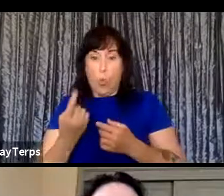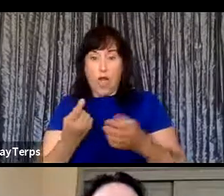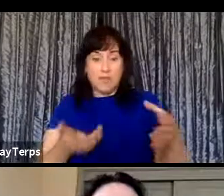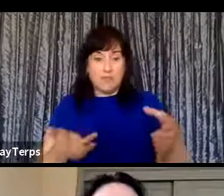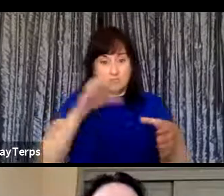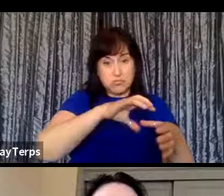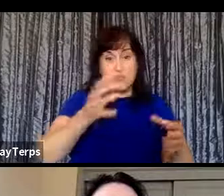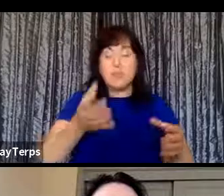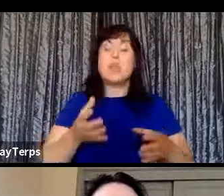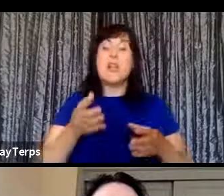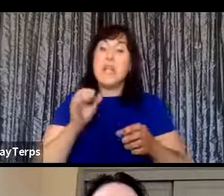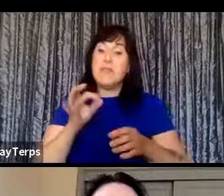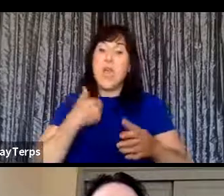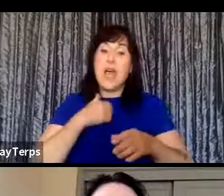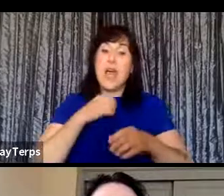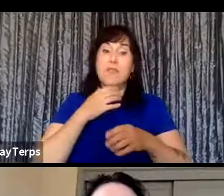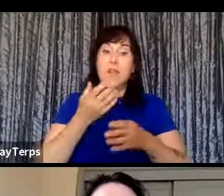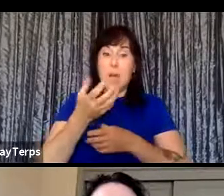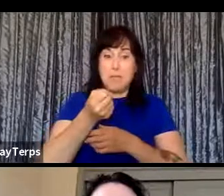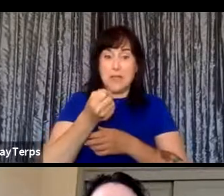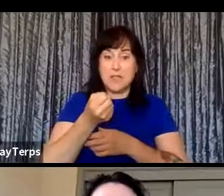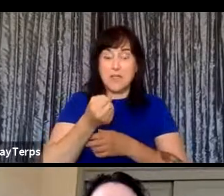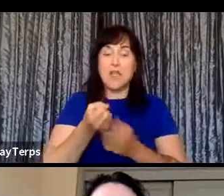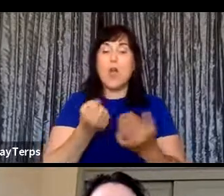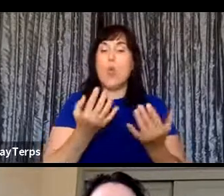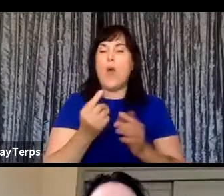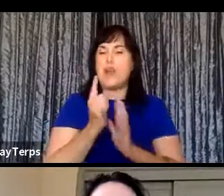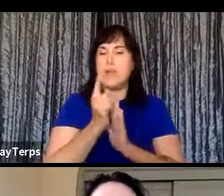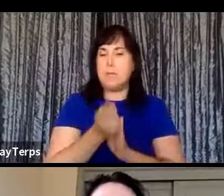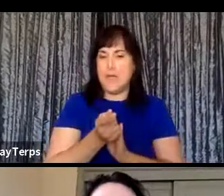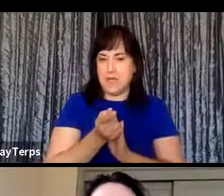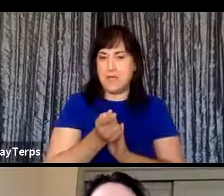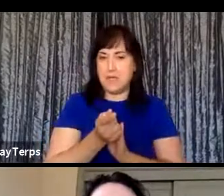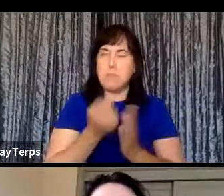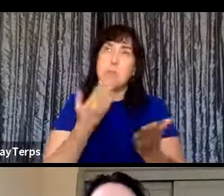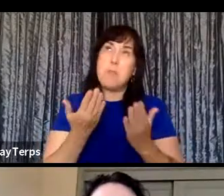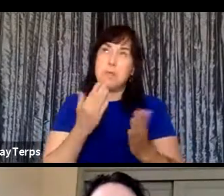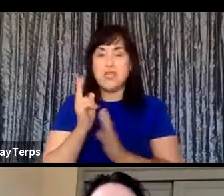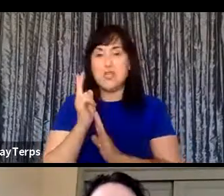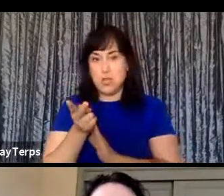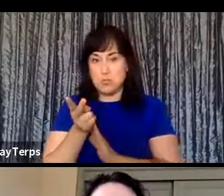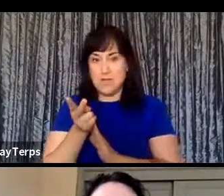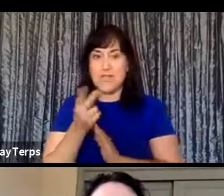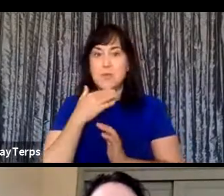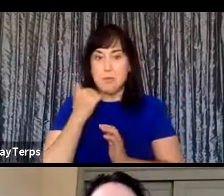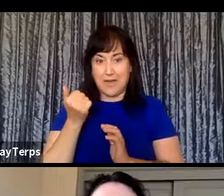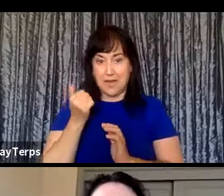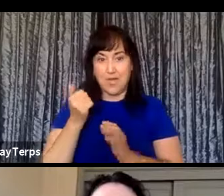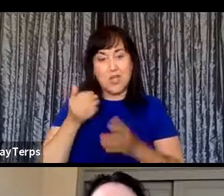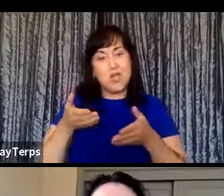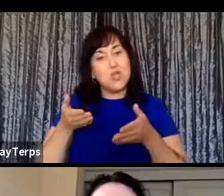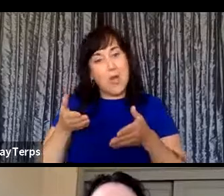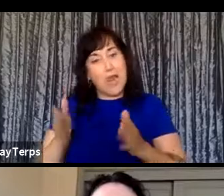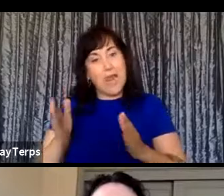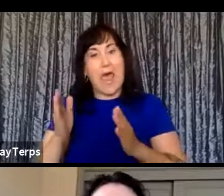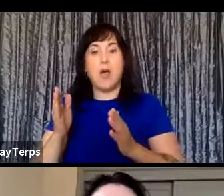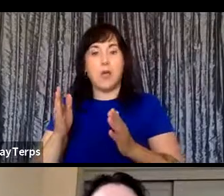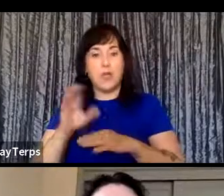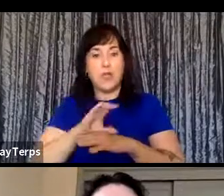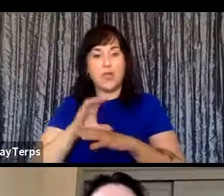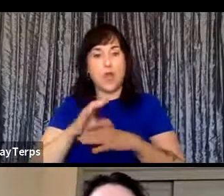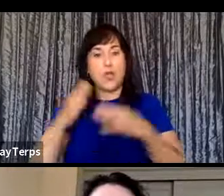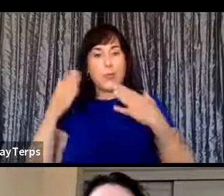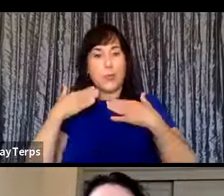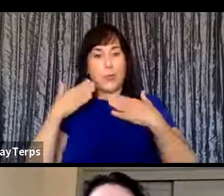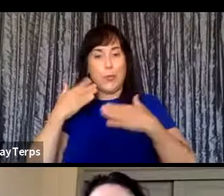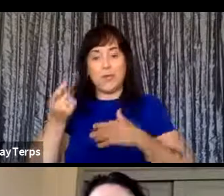remember we said earlier on, I'm going to get you to try and wait a minute or so. Maybe 2 minutes, it would be even better to allow that chocolate to cool down a little bit